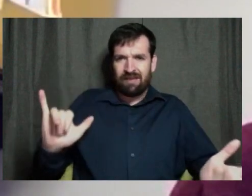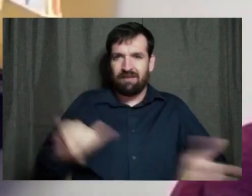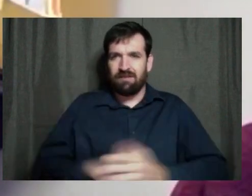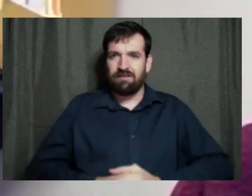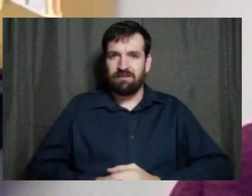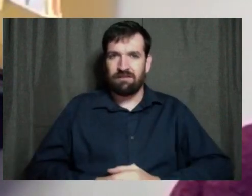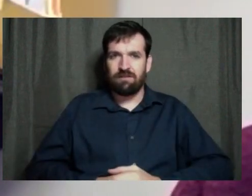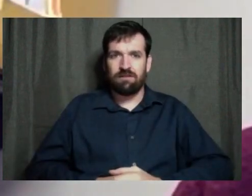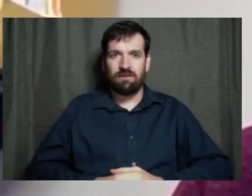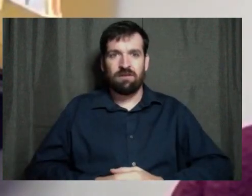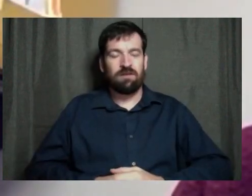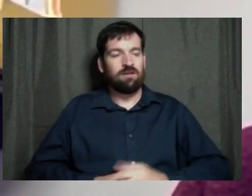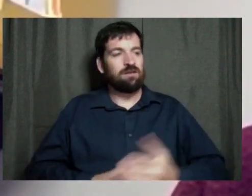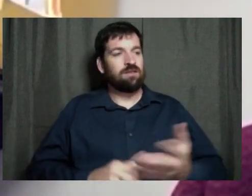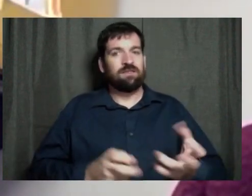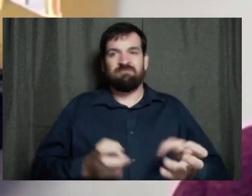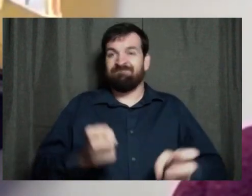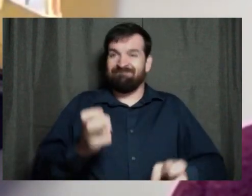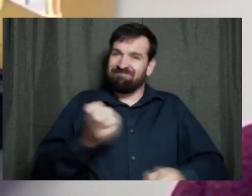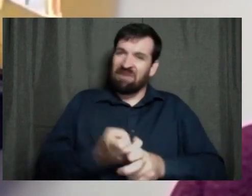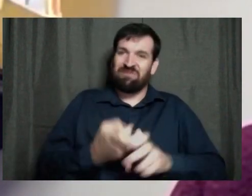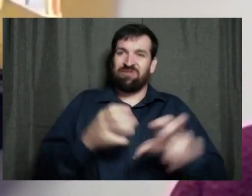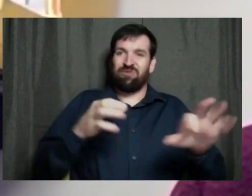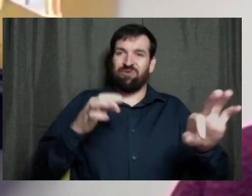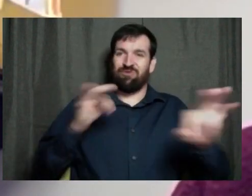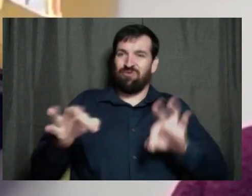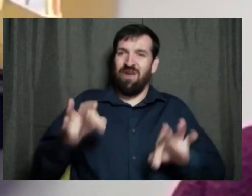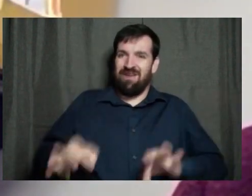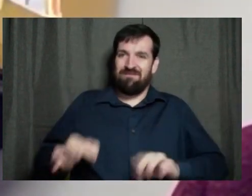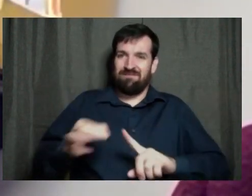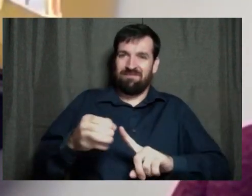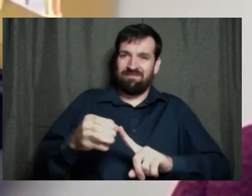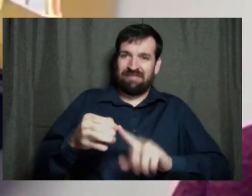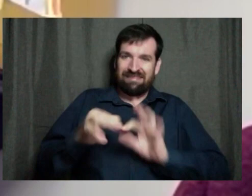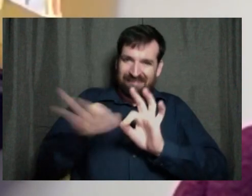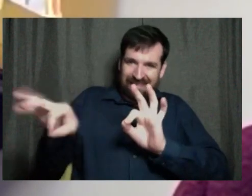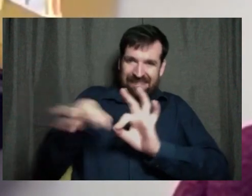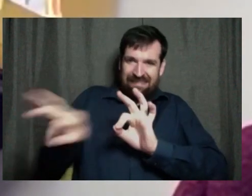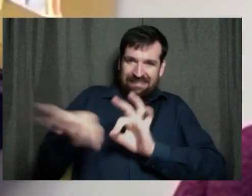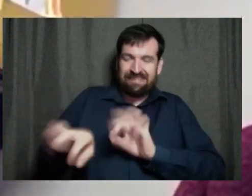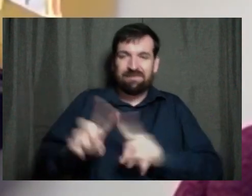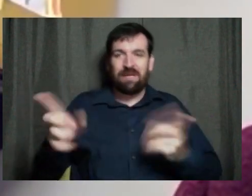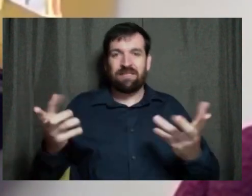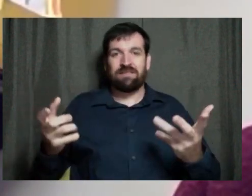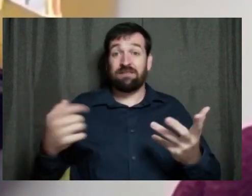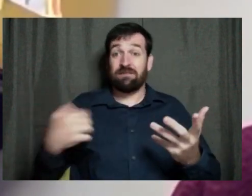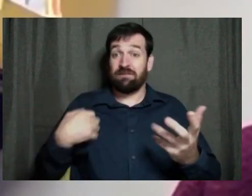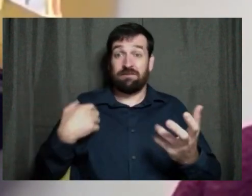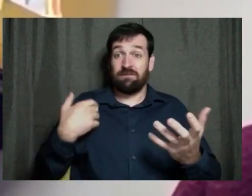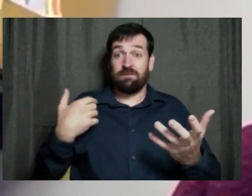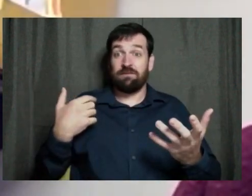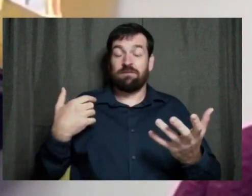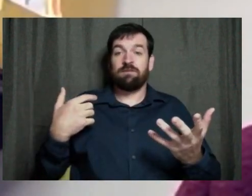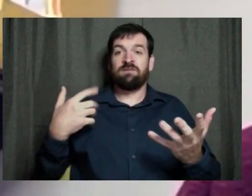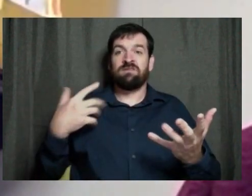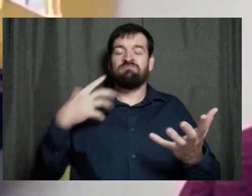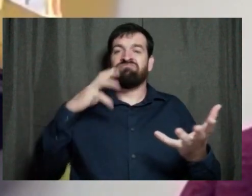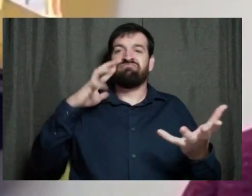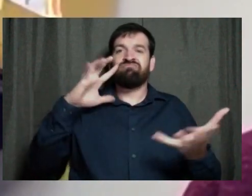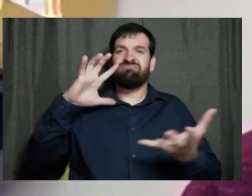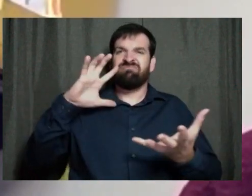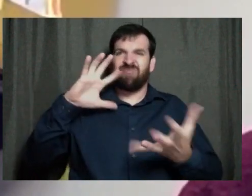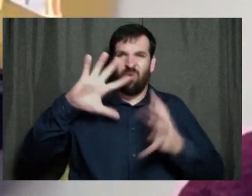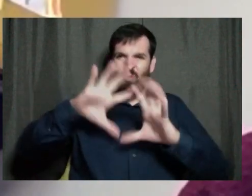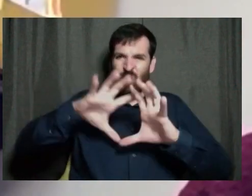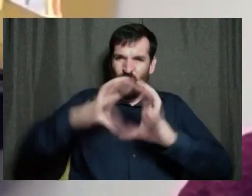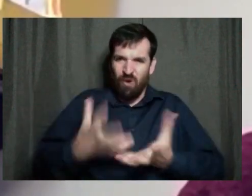I think it's really hard to describe in words, but probably the easiest thing to describe it would be earth-shattering. Like, nobody expects